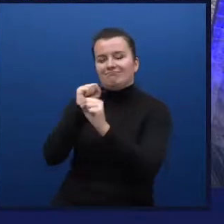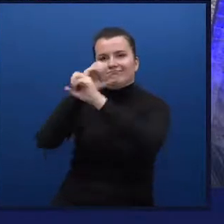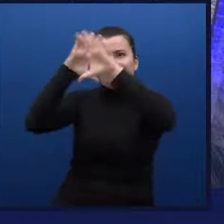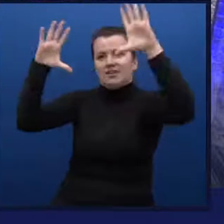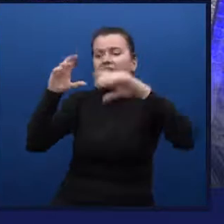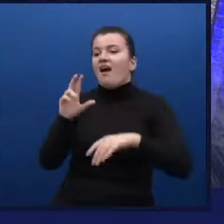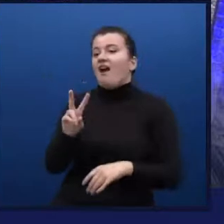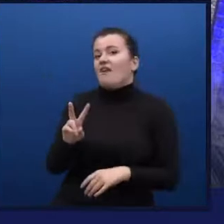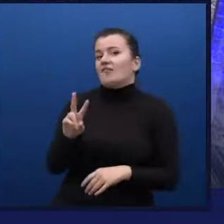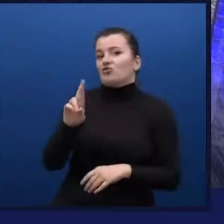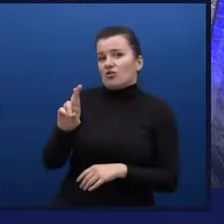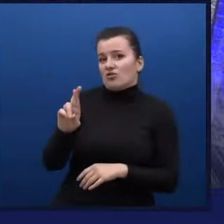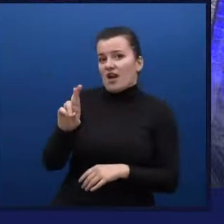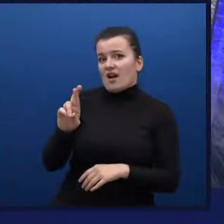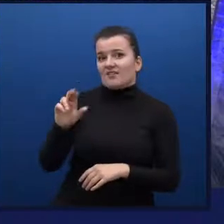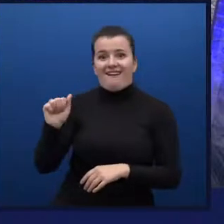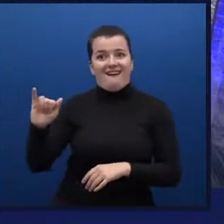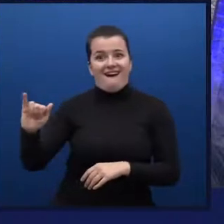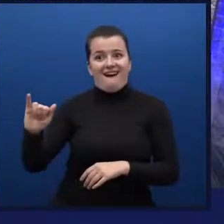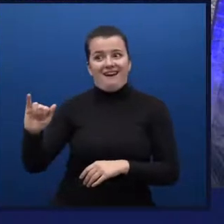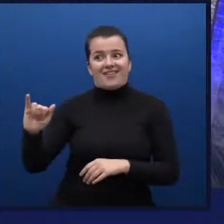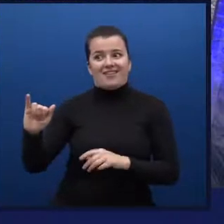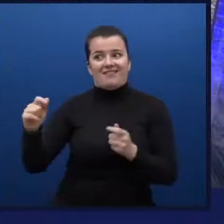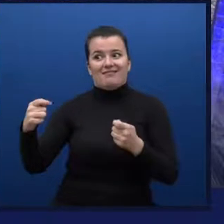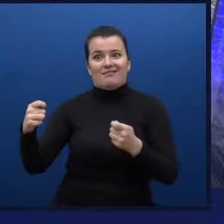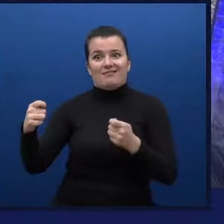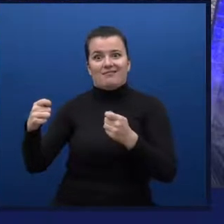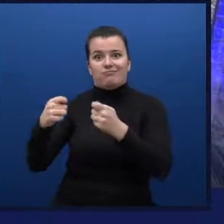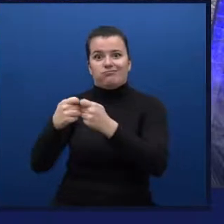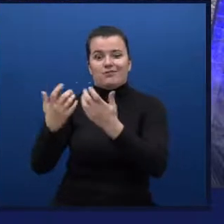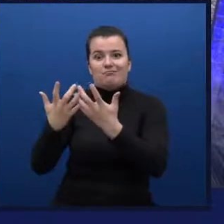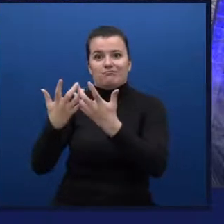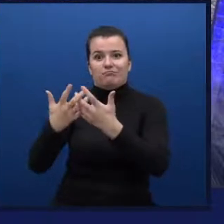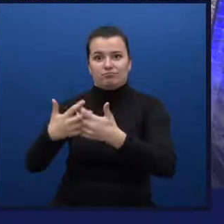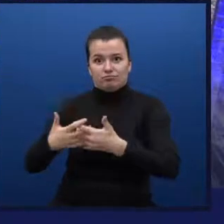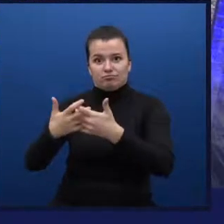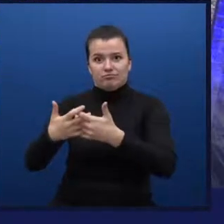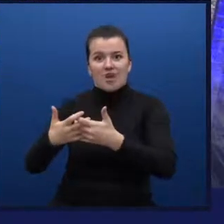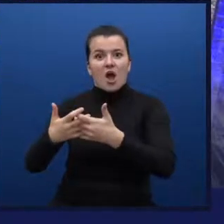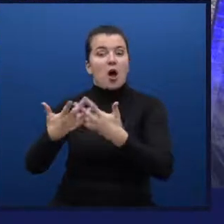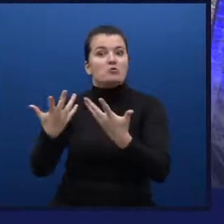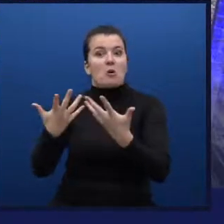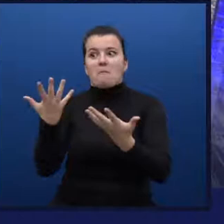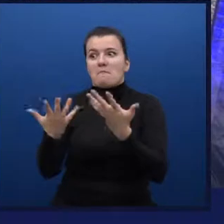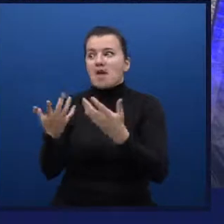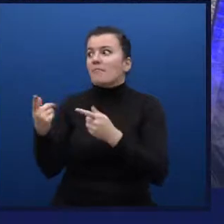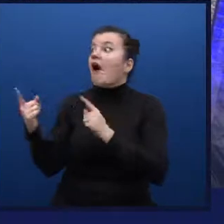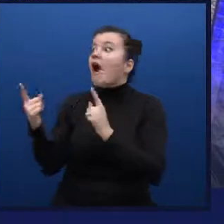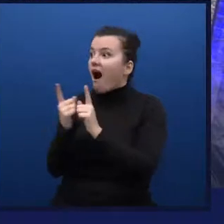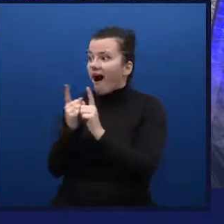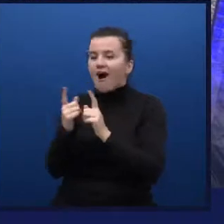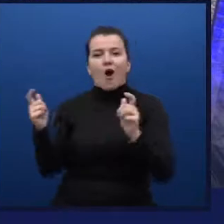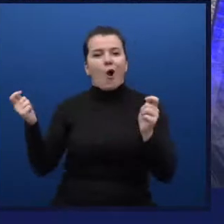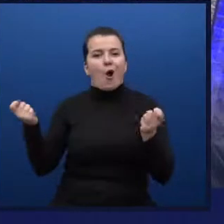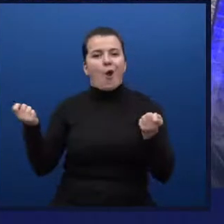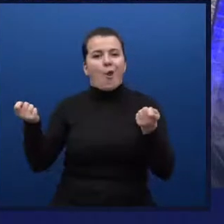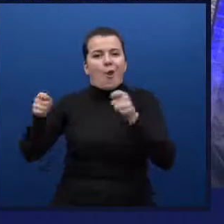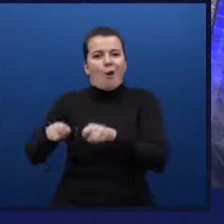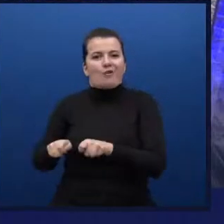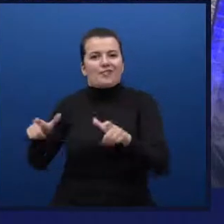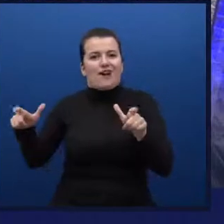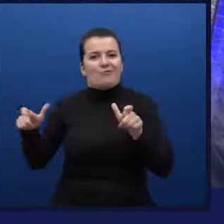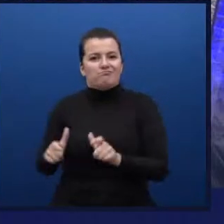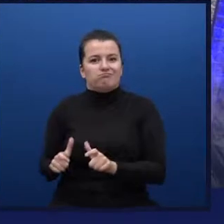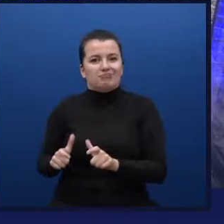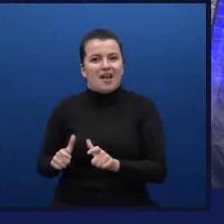AI combined and generating a space where you can get outside during a lockdown. That sounds really, for some people,